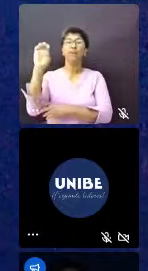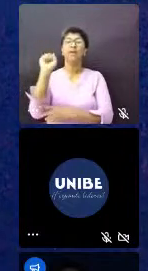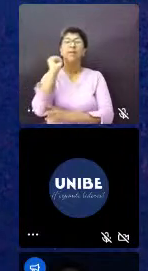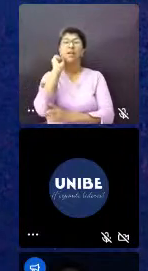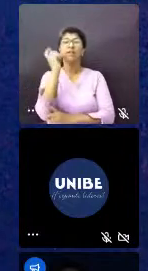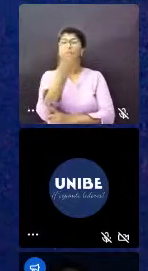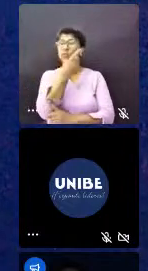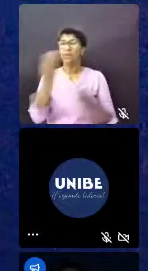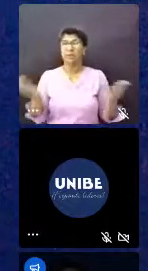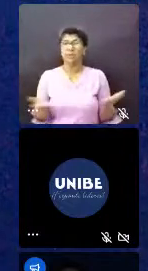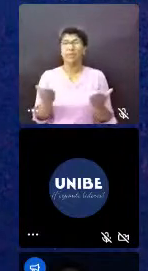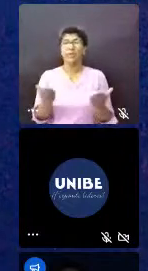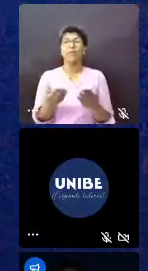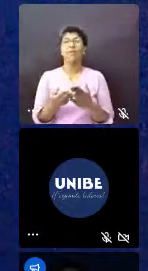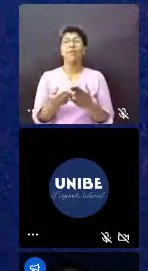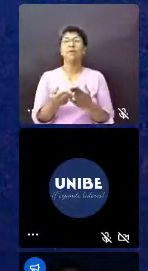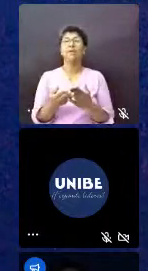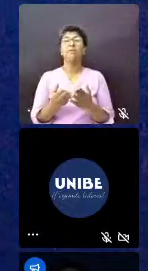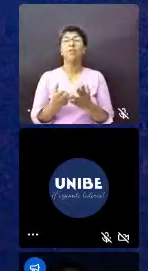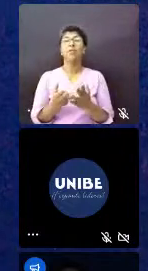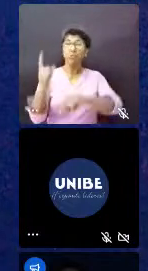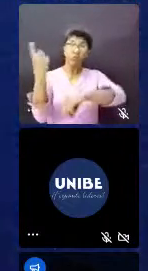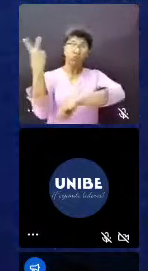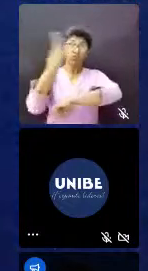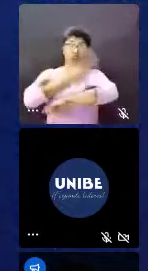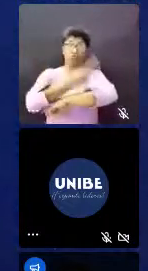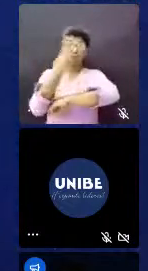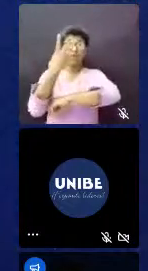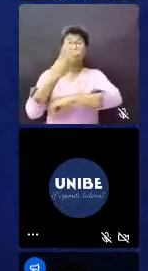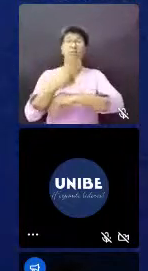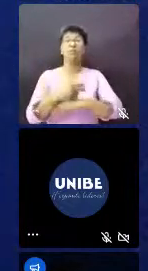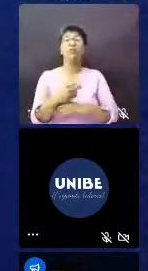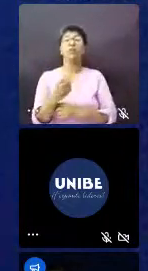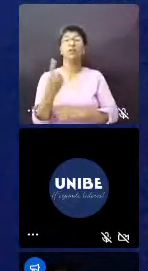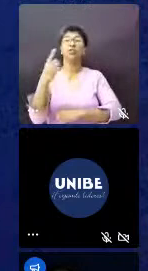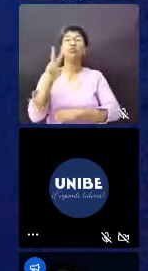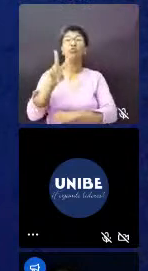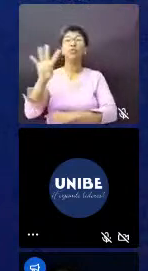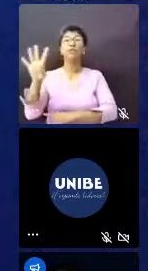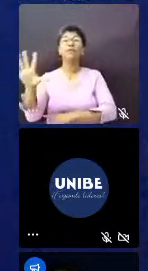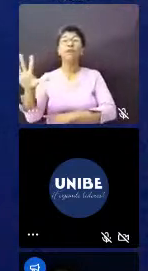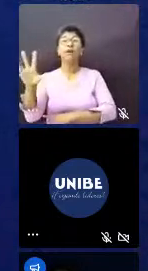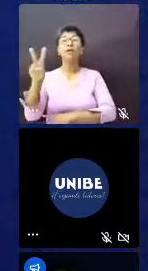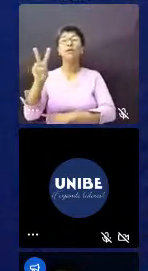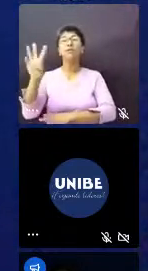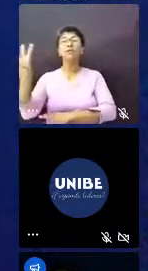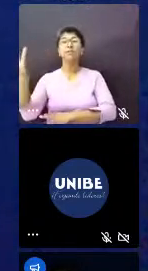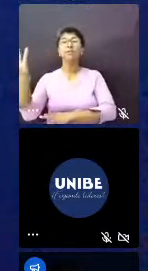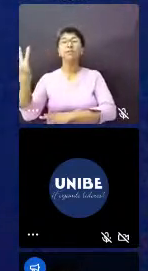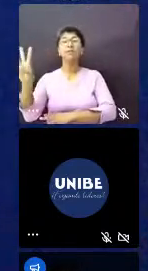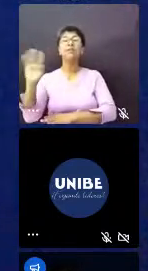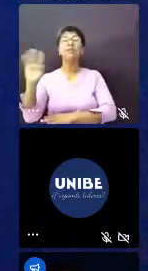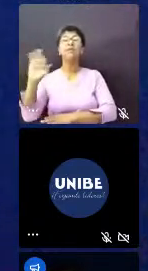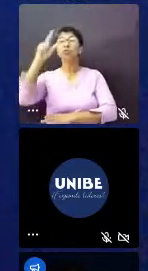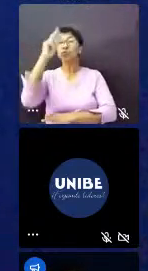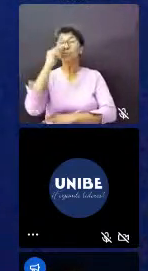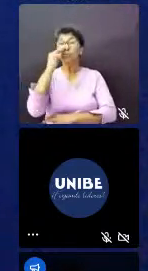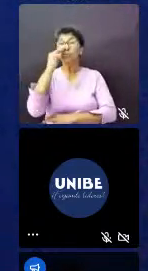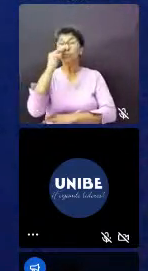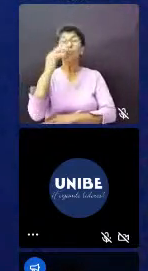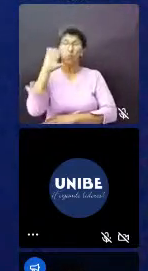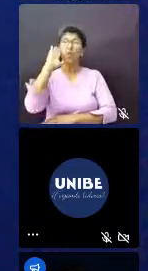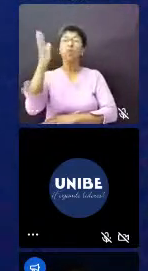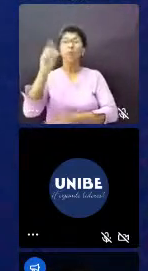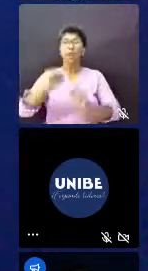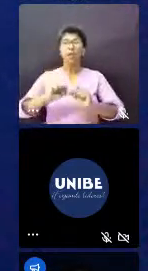Domingo. So during these 2 days, and by that I mean June 25th and June 26th, we will have these live